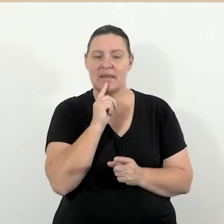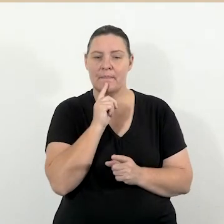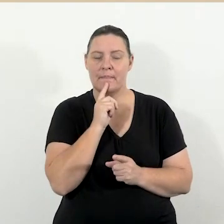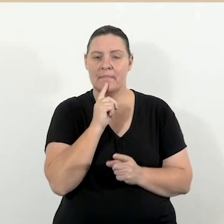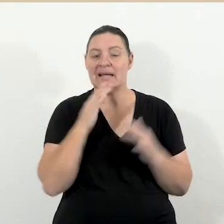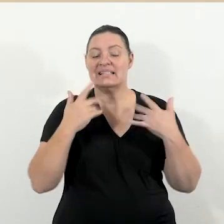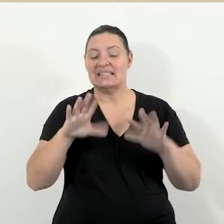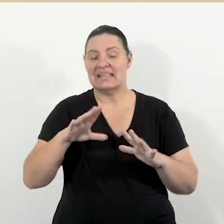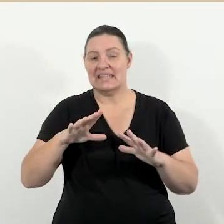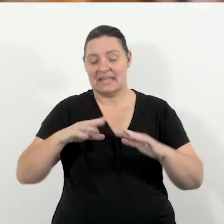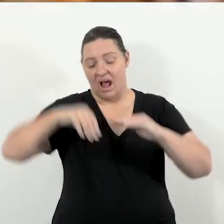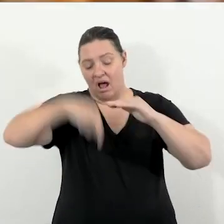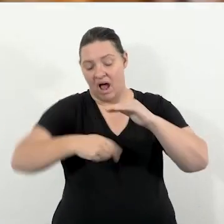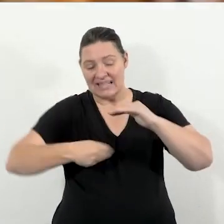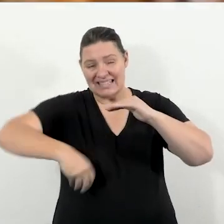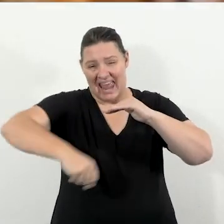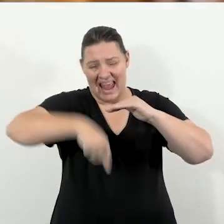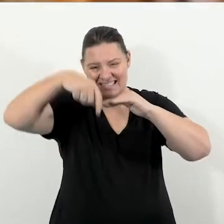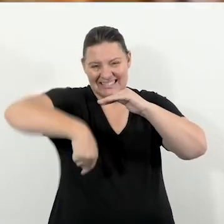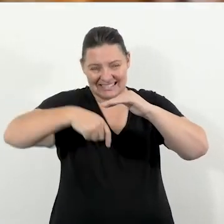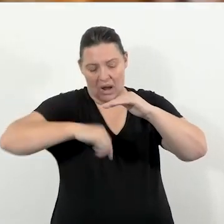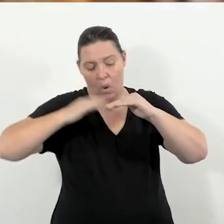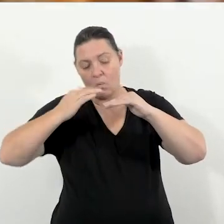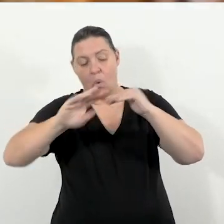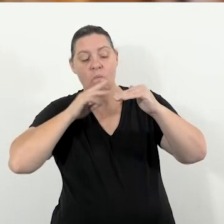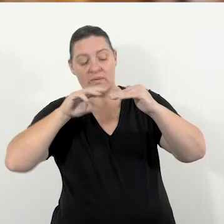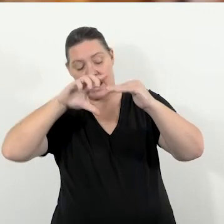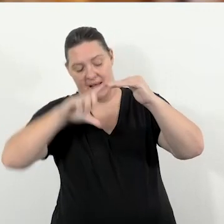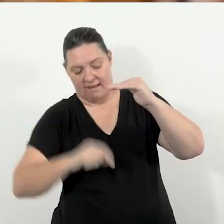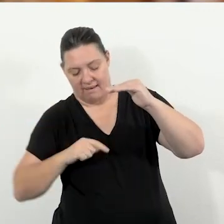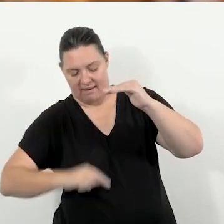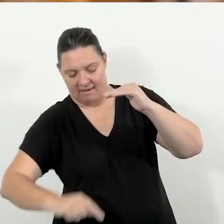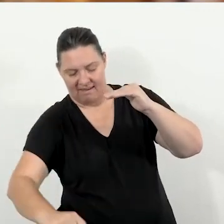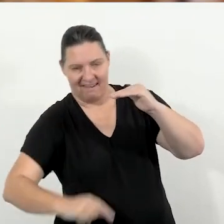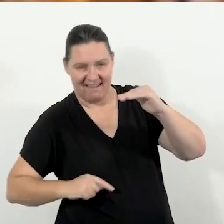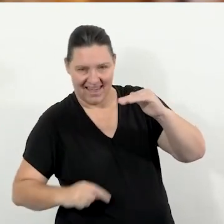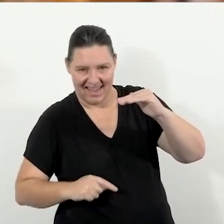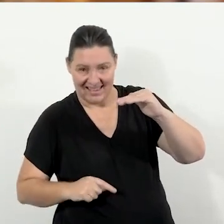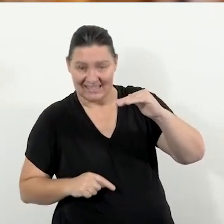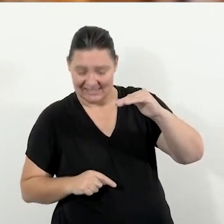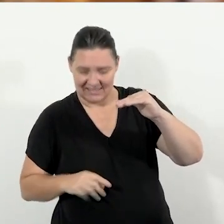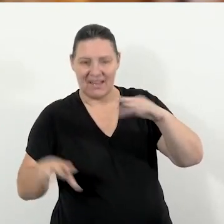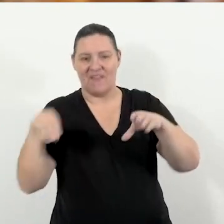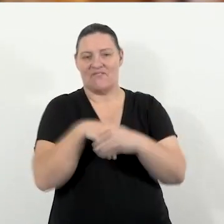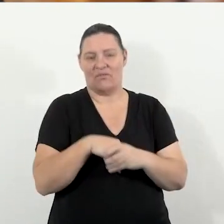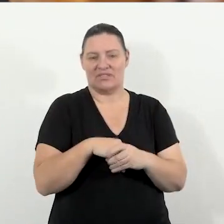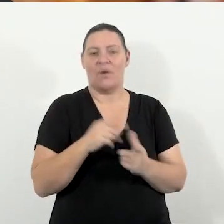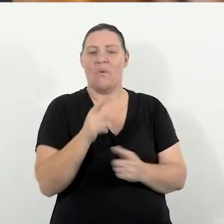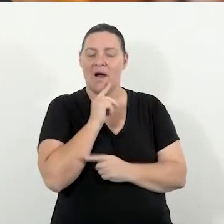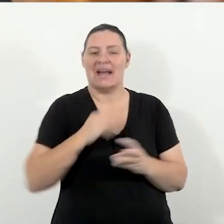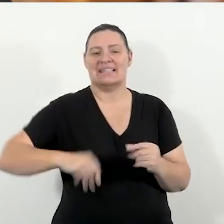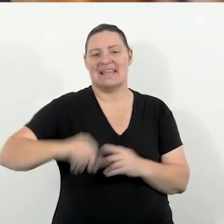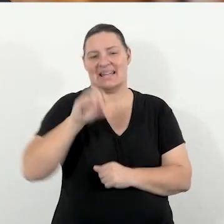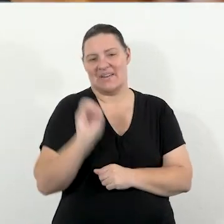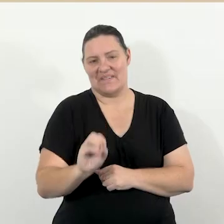the seafloor. If you remember, I mentioned the seafloor previously. I said that the seafloor is part of the lithosphere because it is